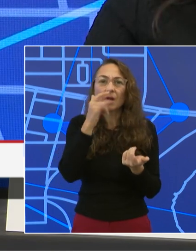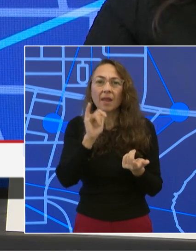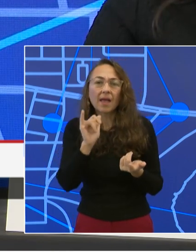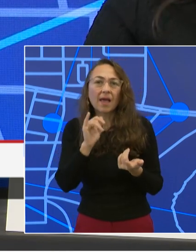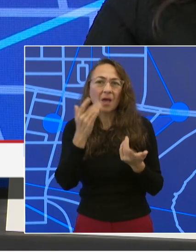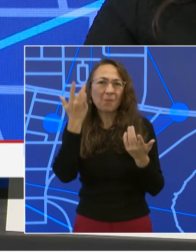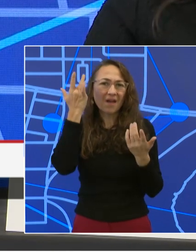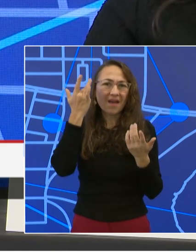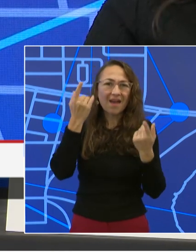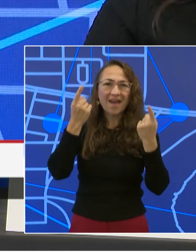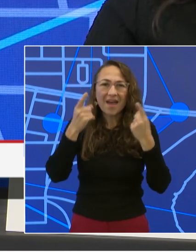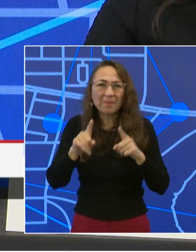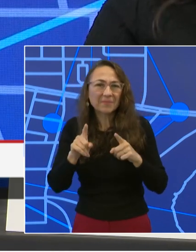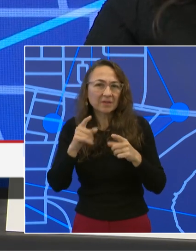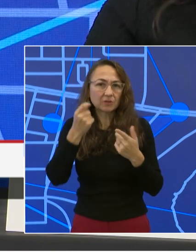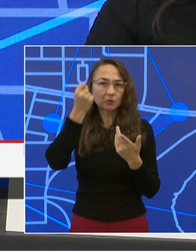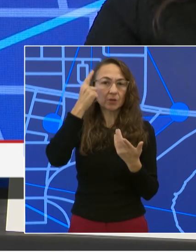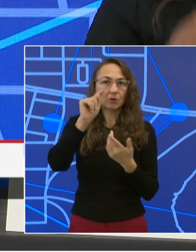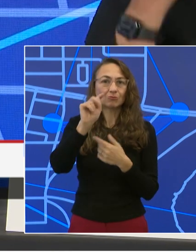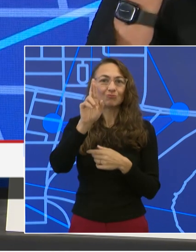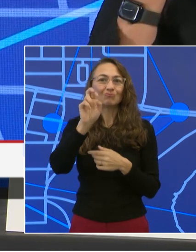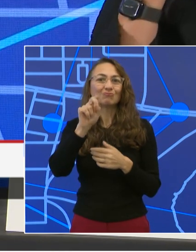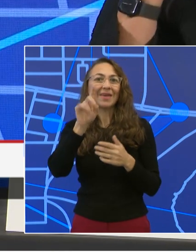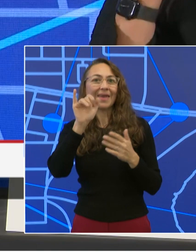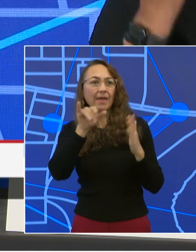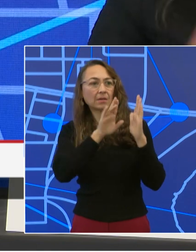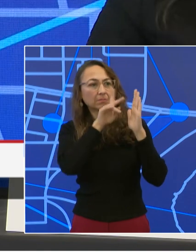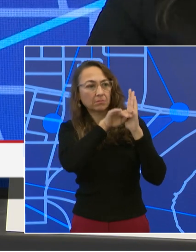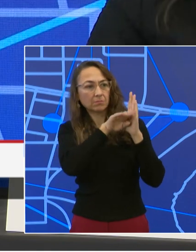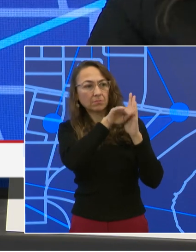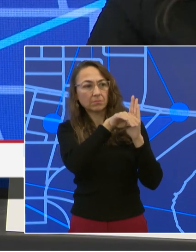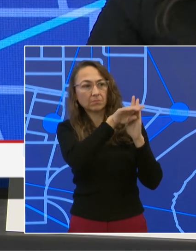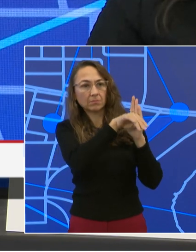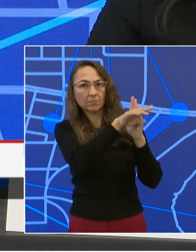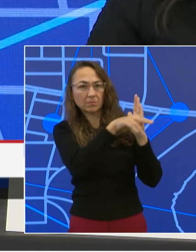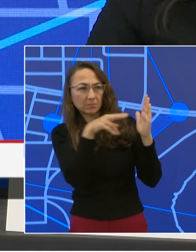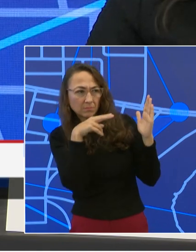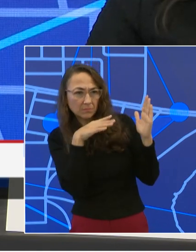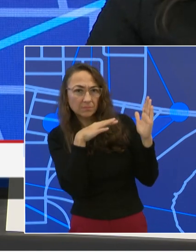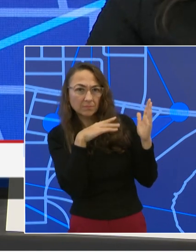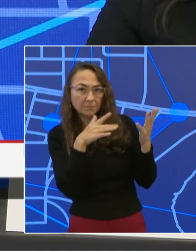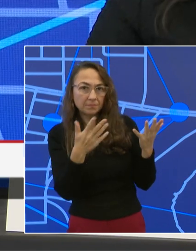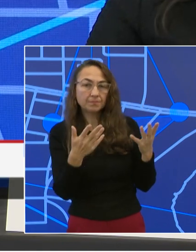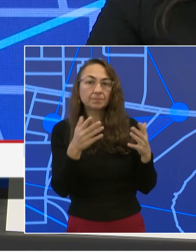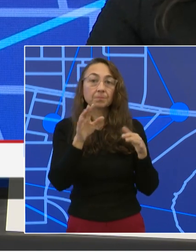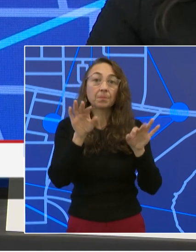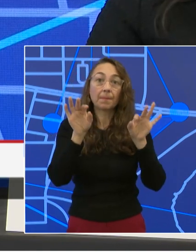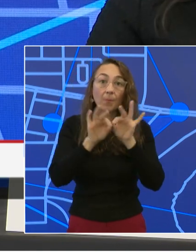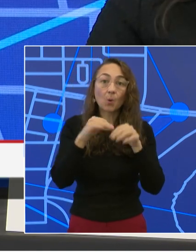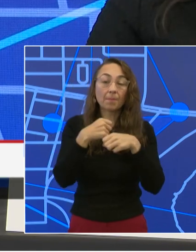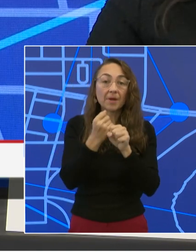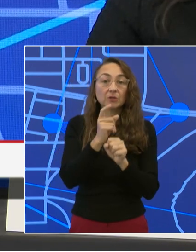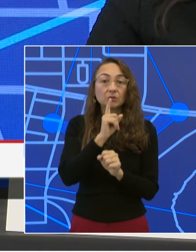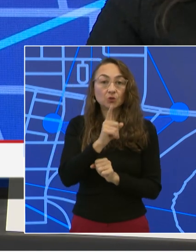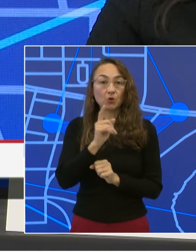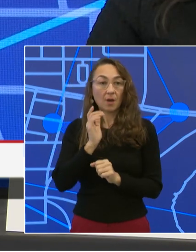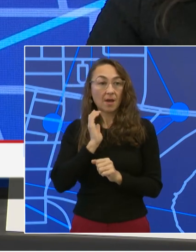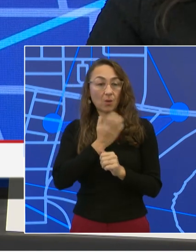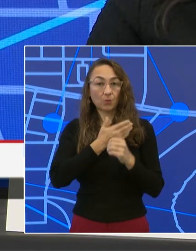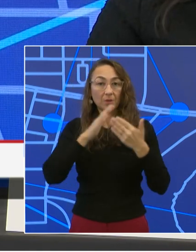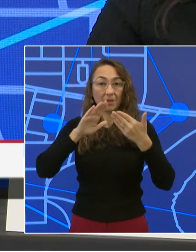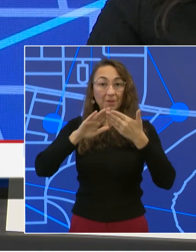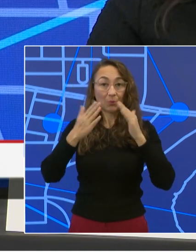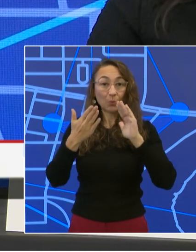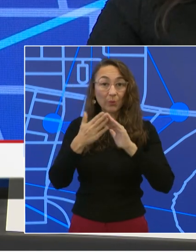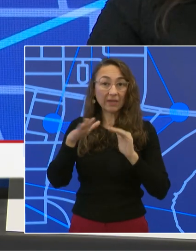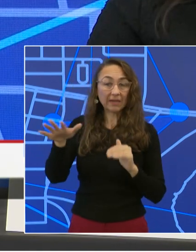the trends and crimes that were happening. And more importantly for us was being able to ensure that we can get our community back to a place where we can start